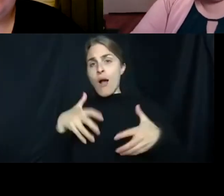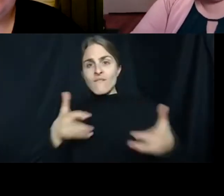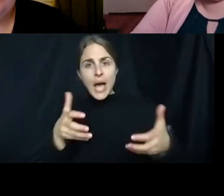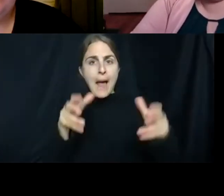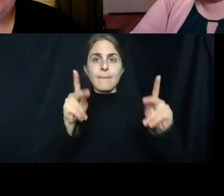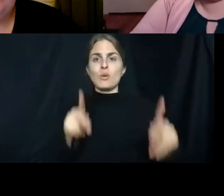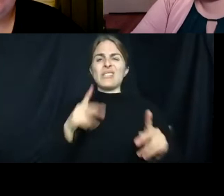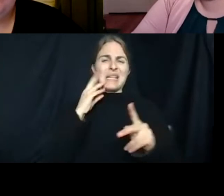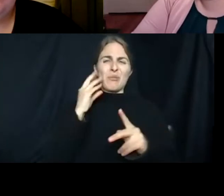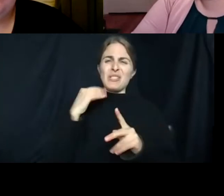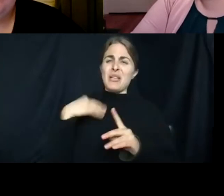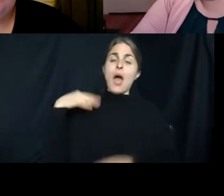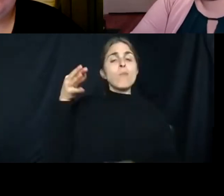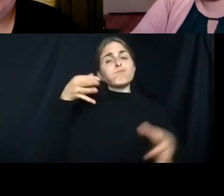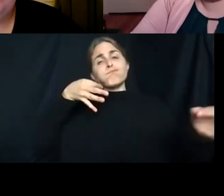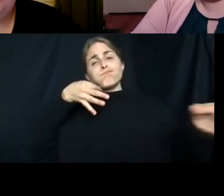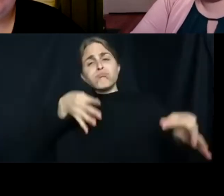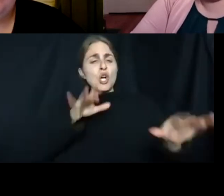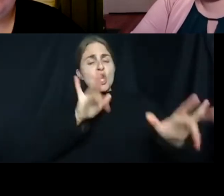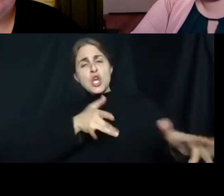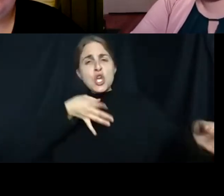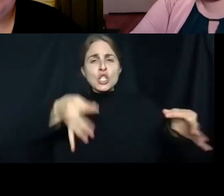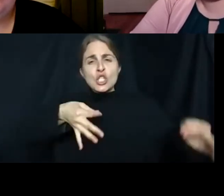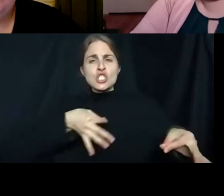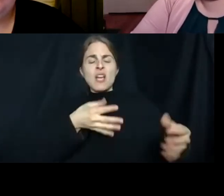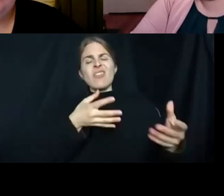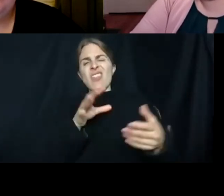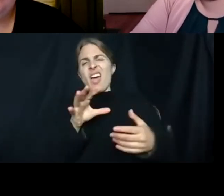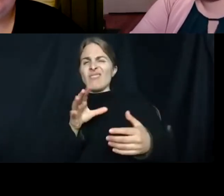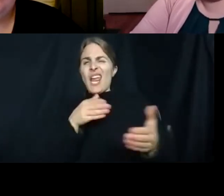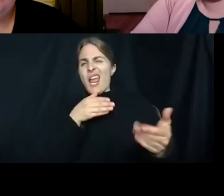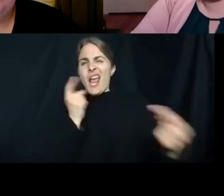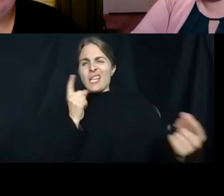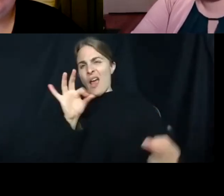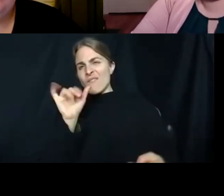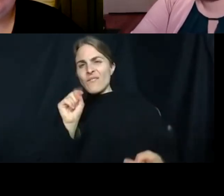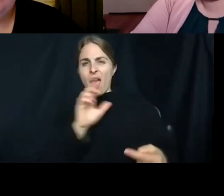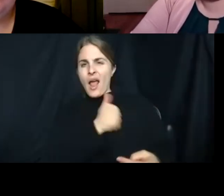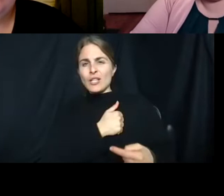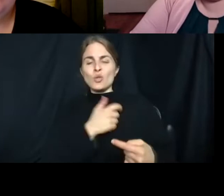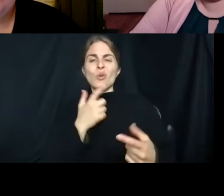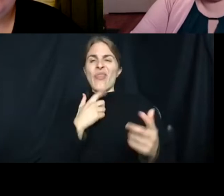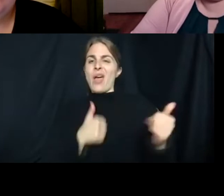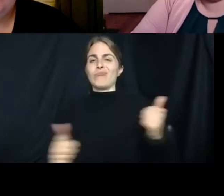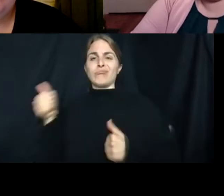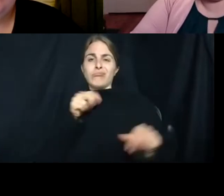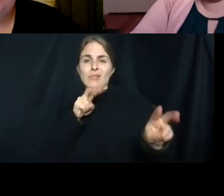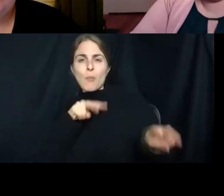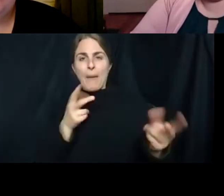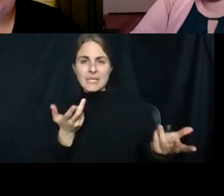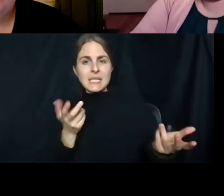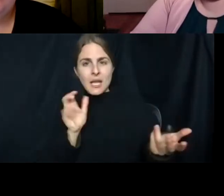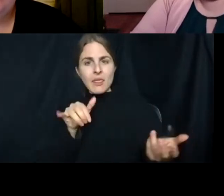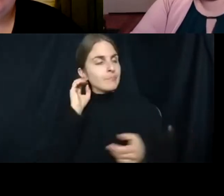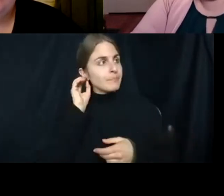paternalism, the anti-fat attitudes, and that level of supremacy. I